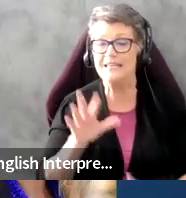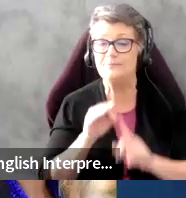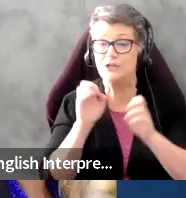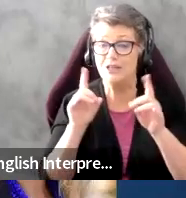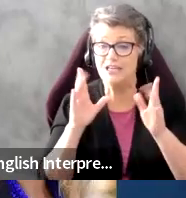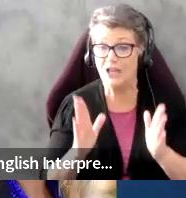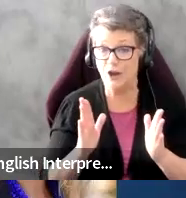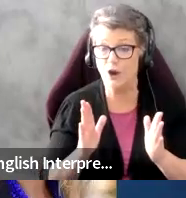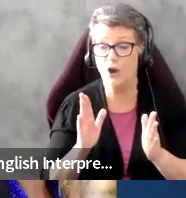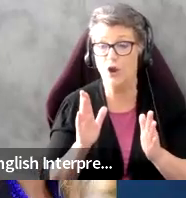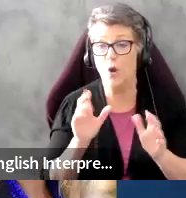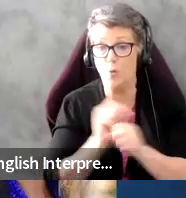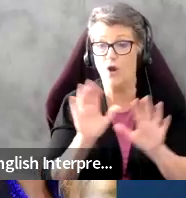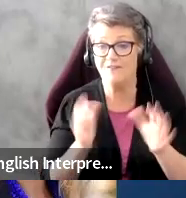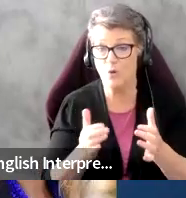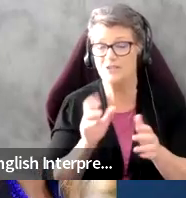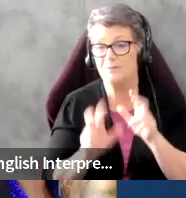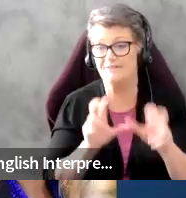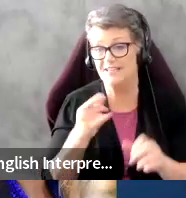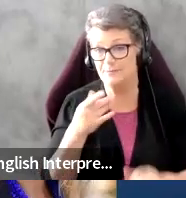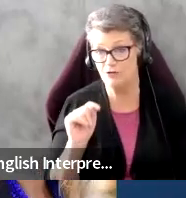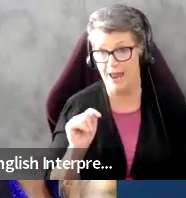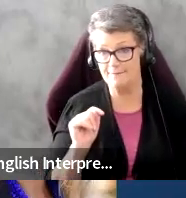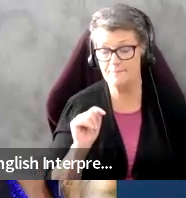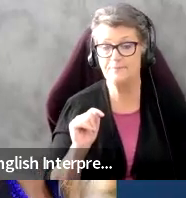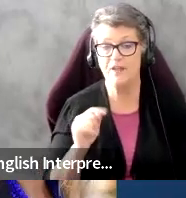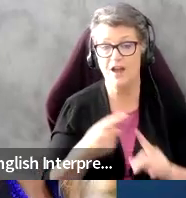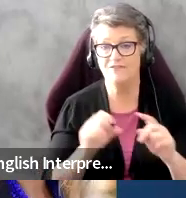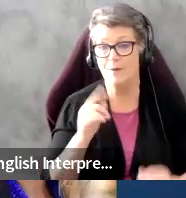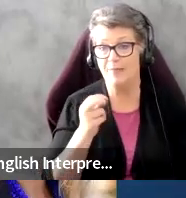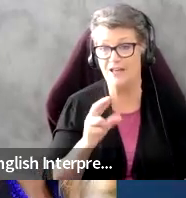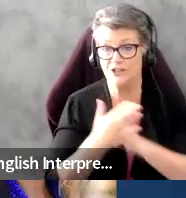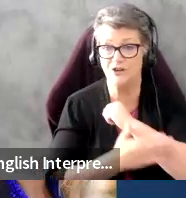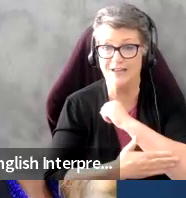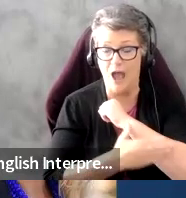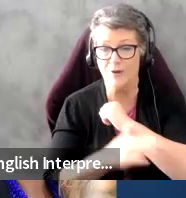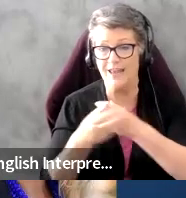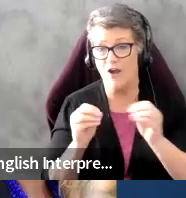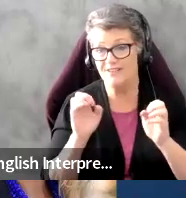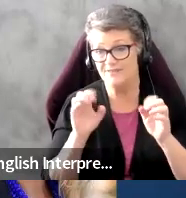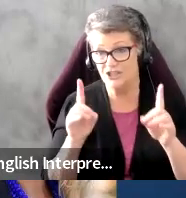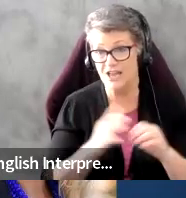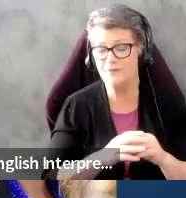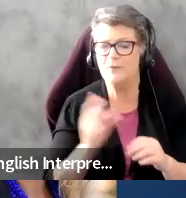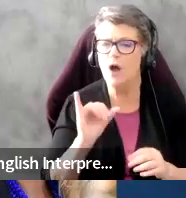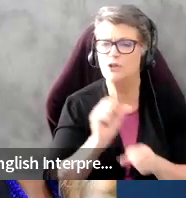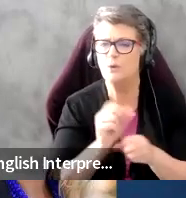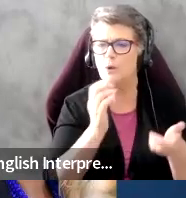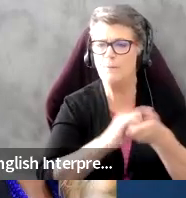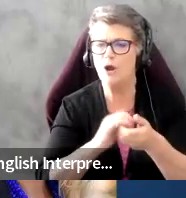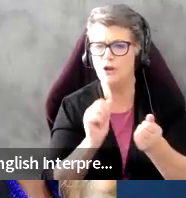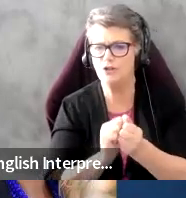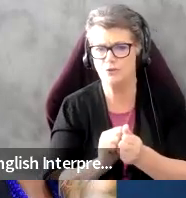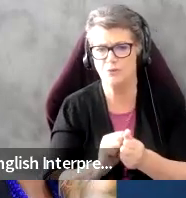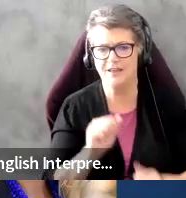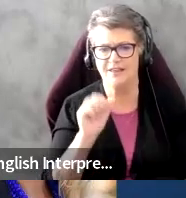educator workforce investment grant out of Placer County Office of Education. And we also work in partnership with